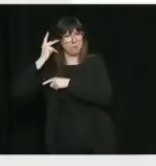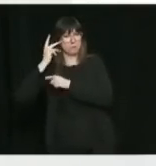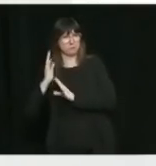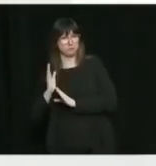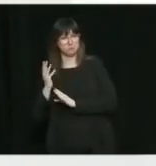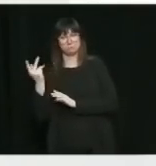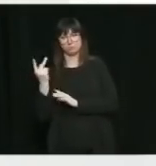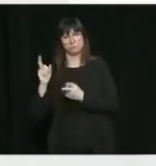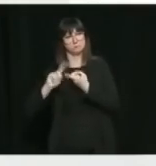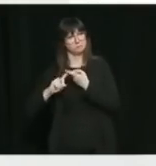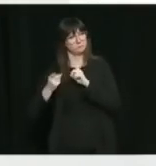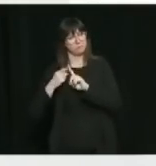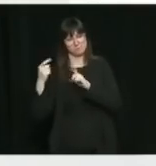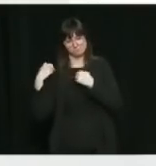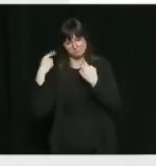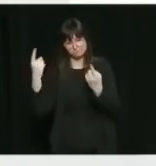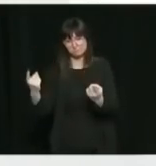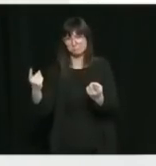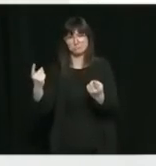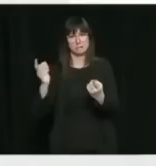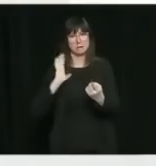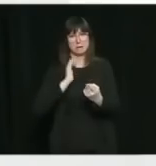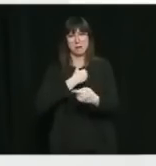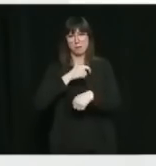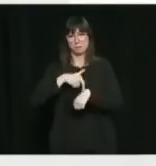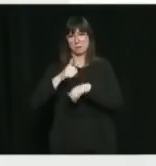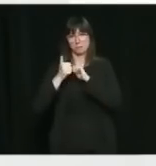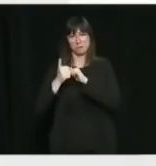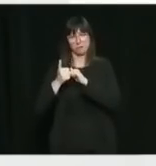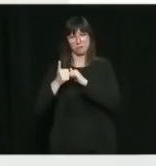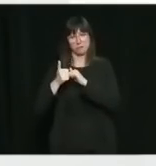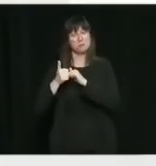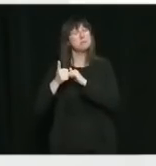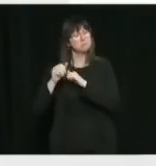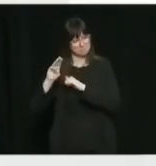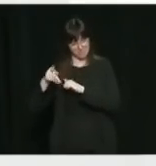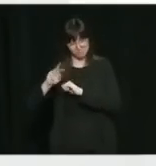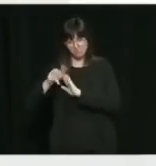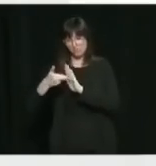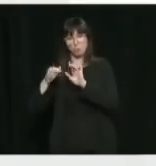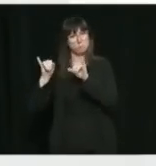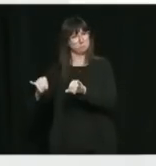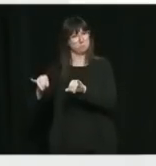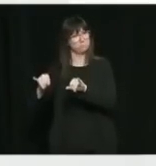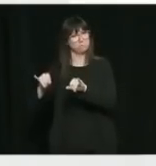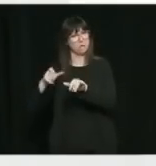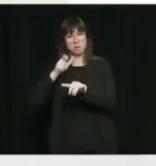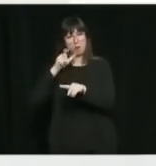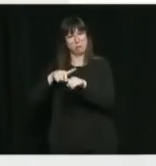to me throughout the entire time. He's continuing as MP. He's not going anywhere.